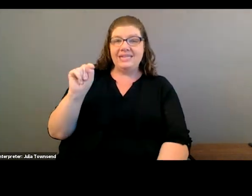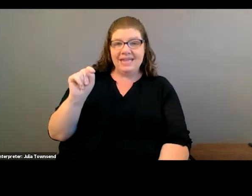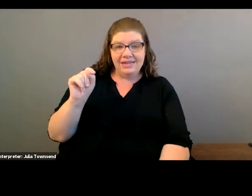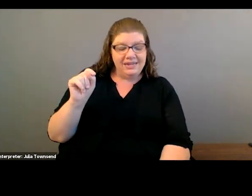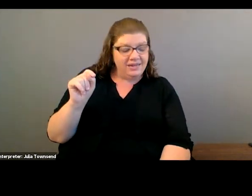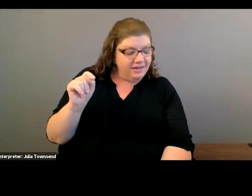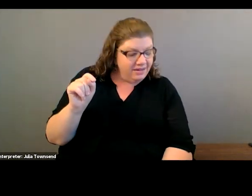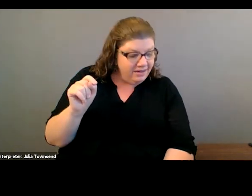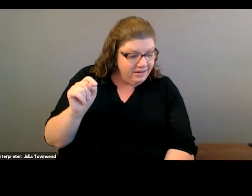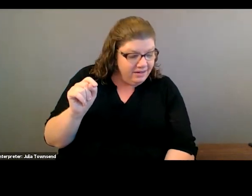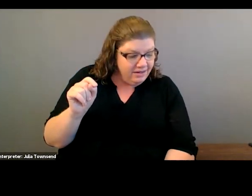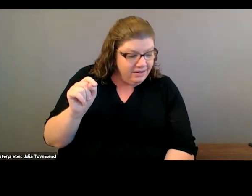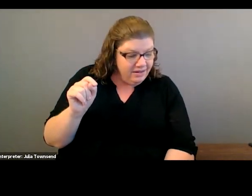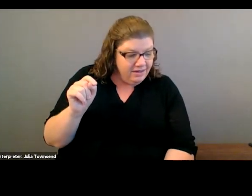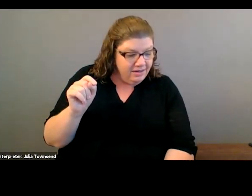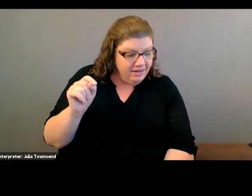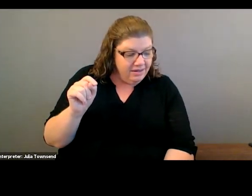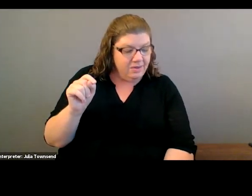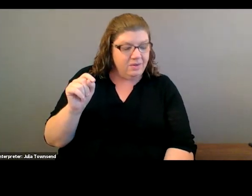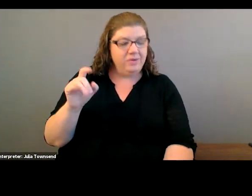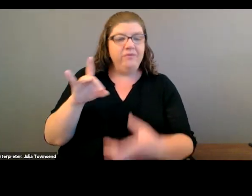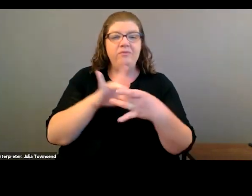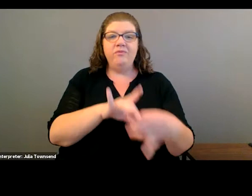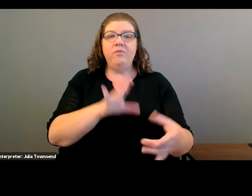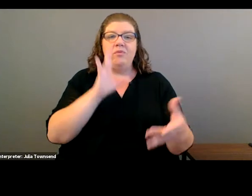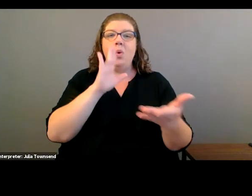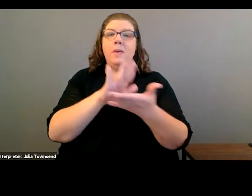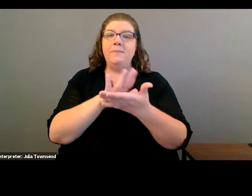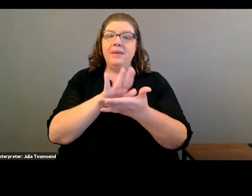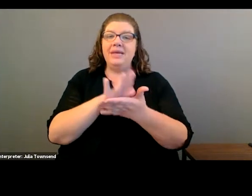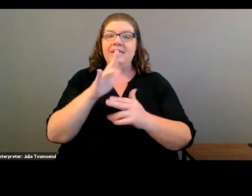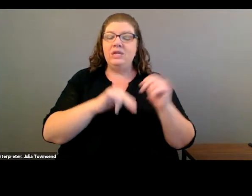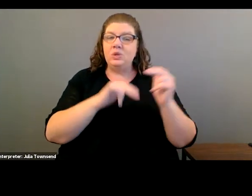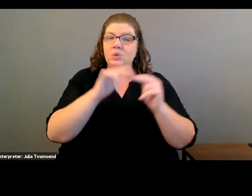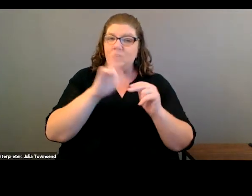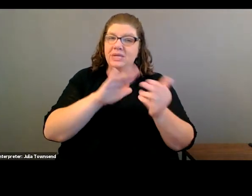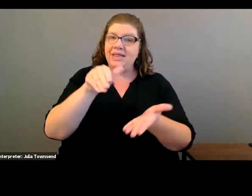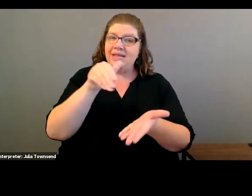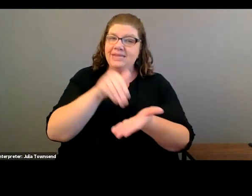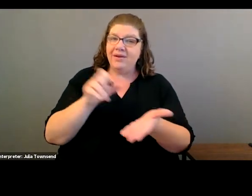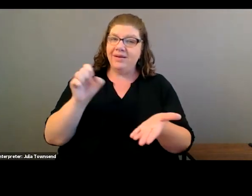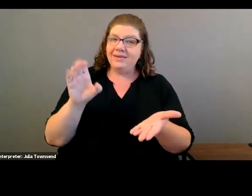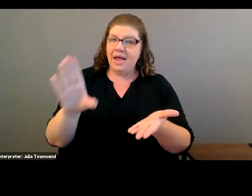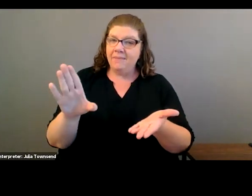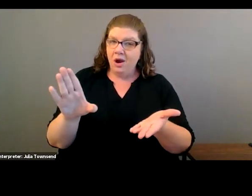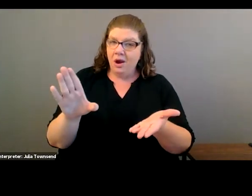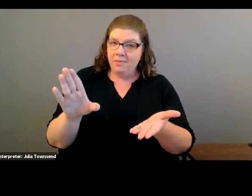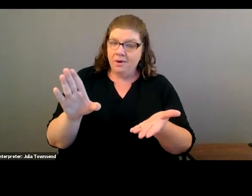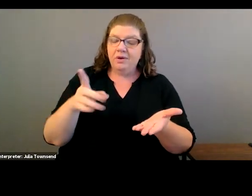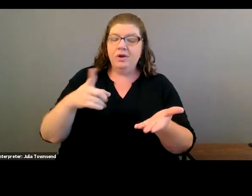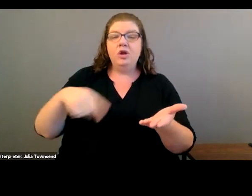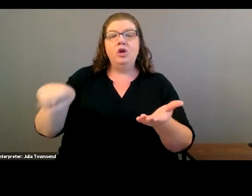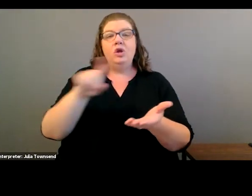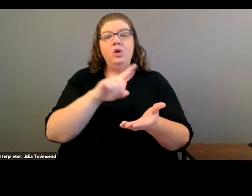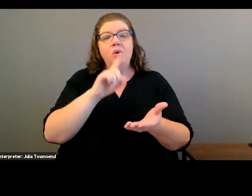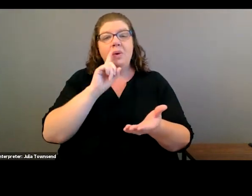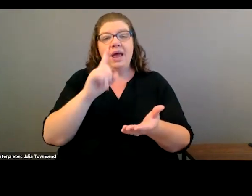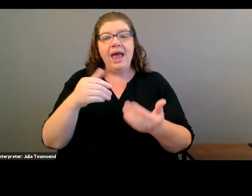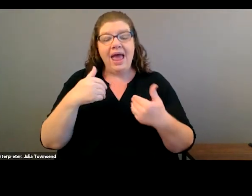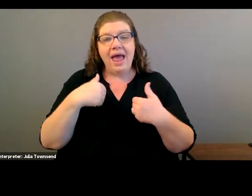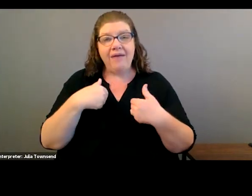needs for building schools in the center area of Santa Barbara. You have a precious piece of